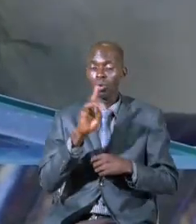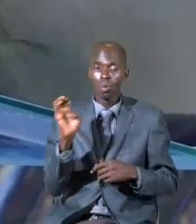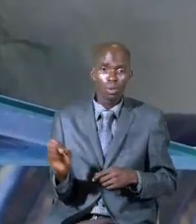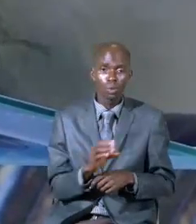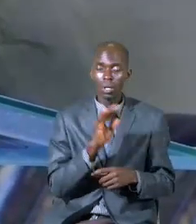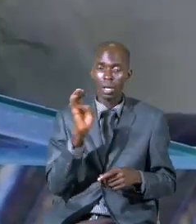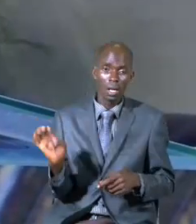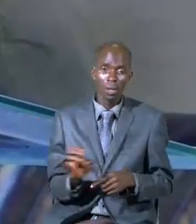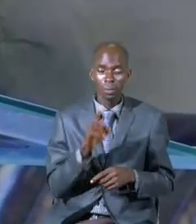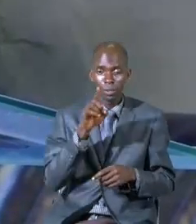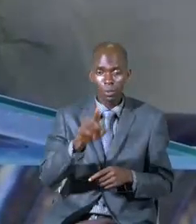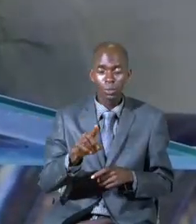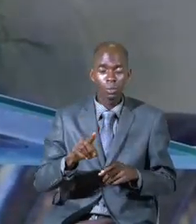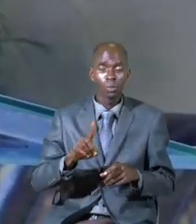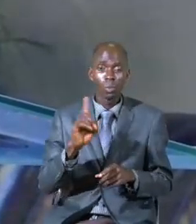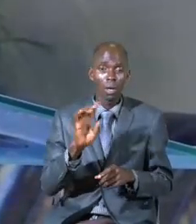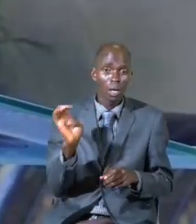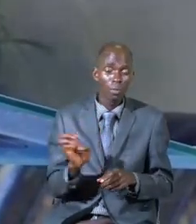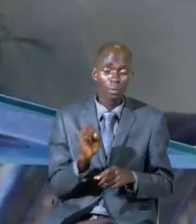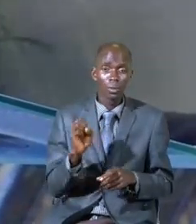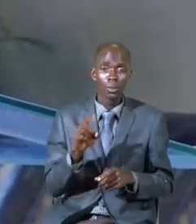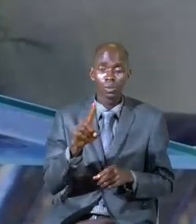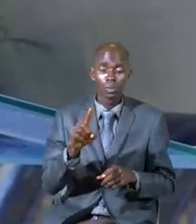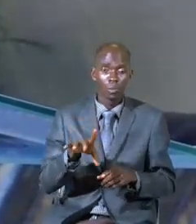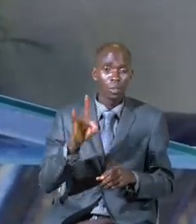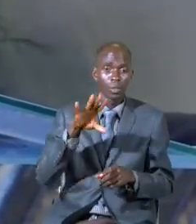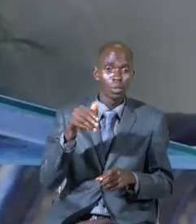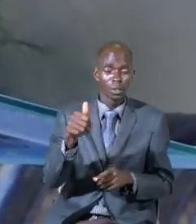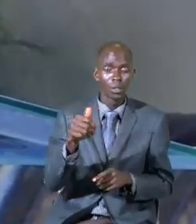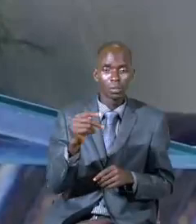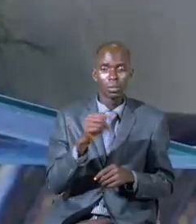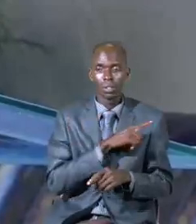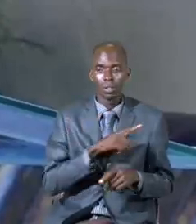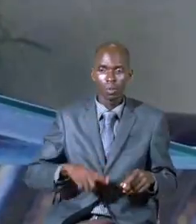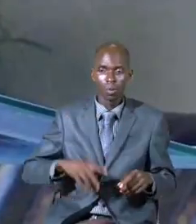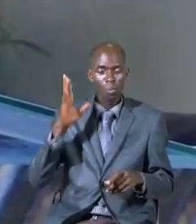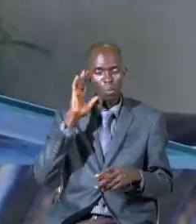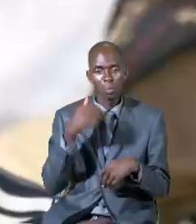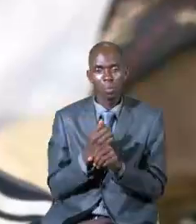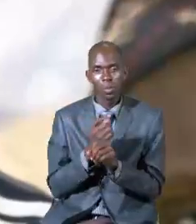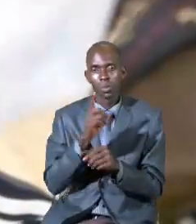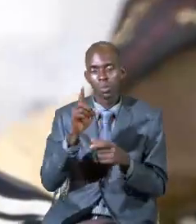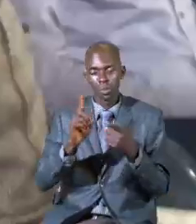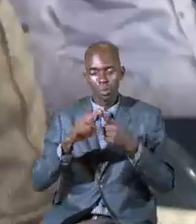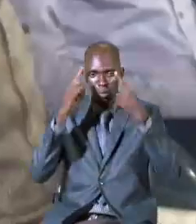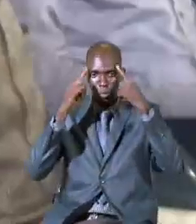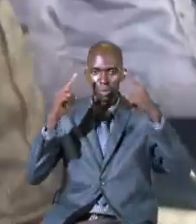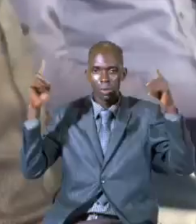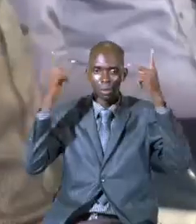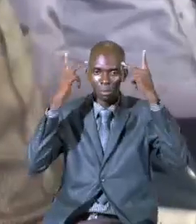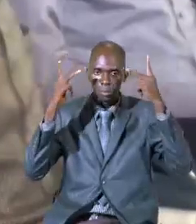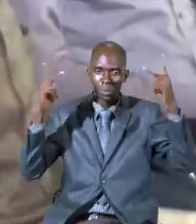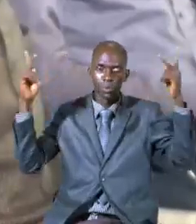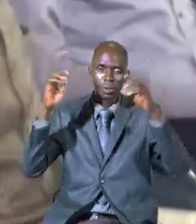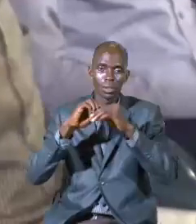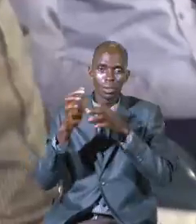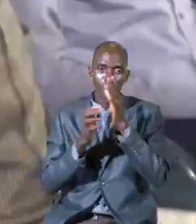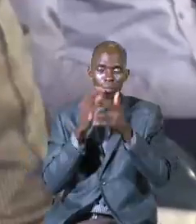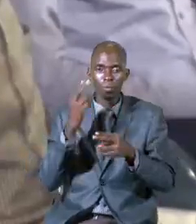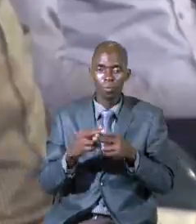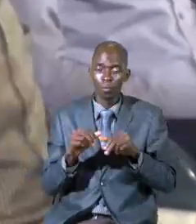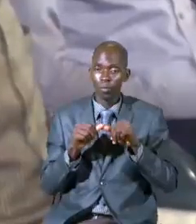you find yourself, the Lord will make you prosper in Jesus' name. Look at verse 8. In